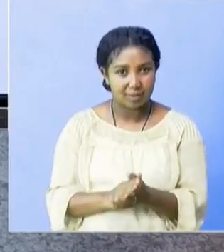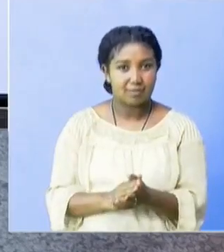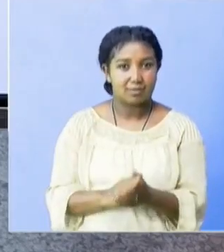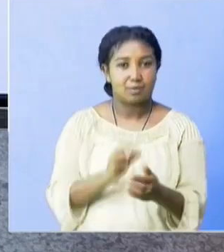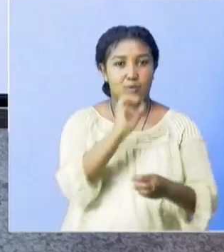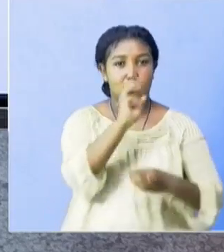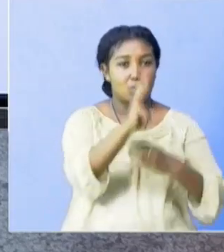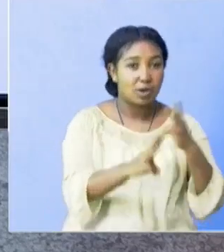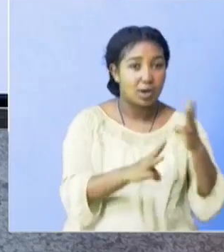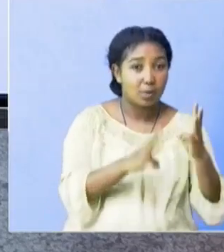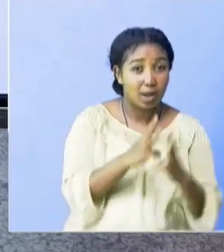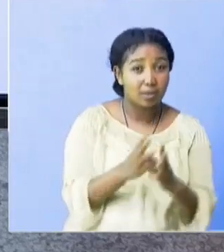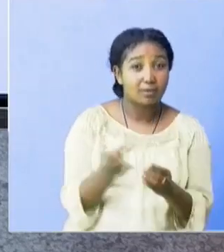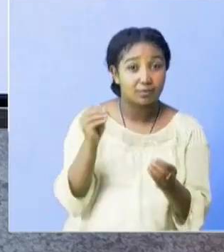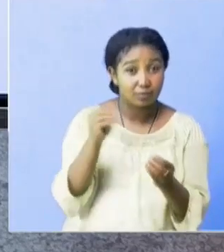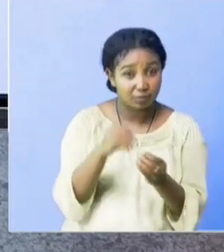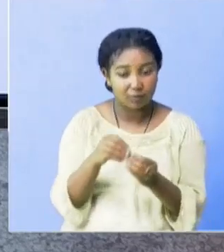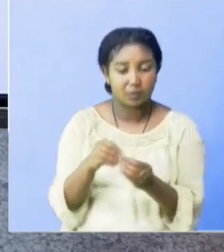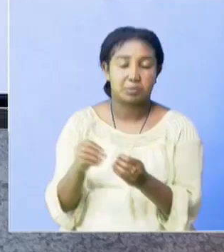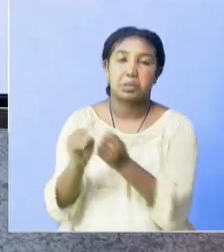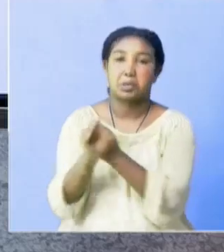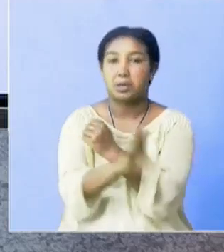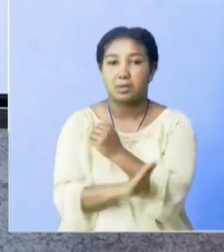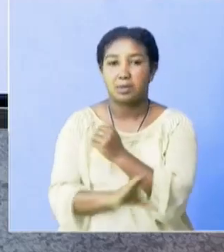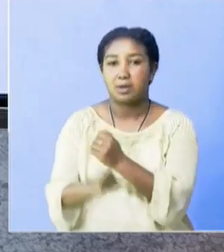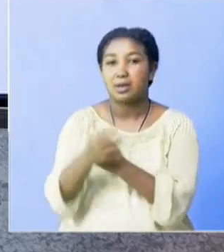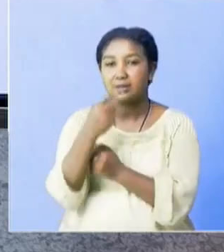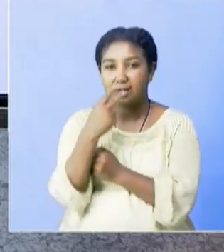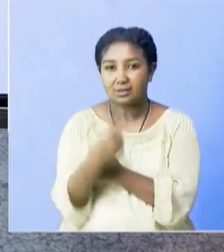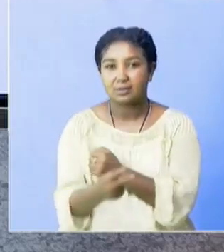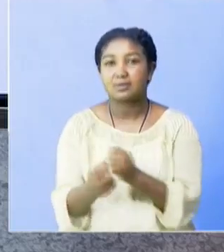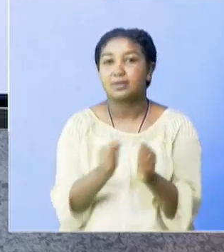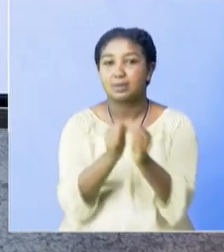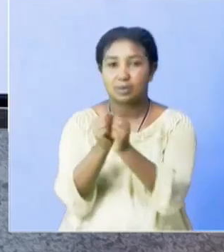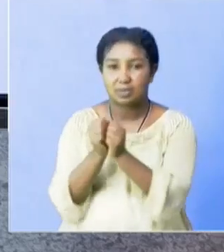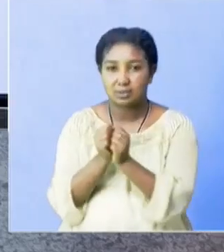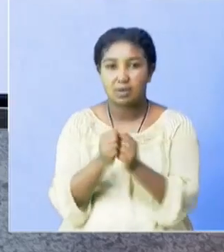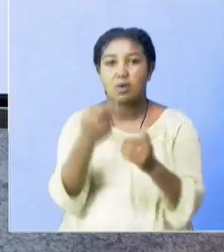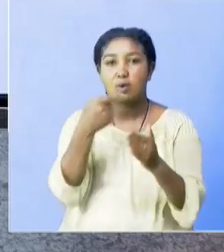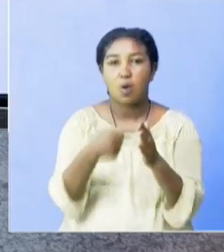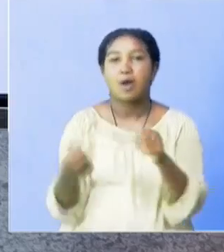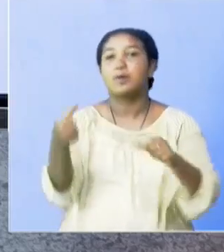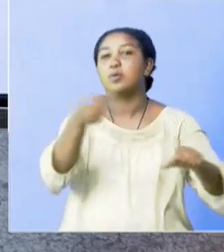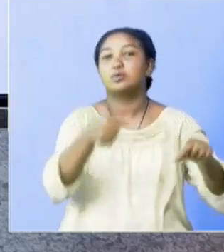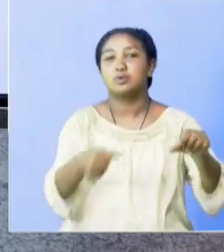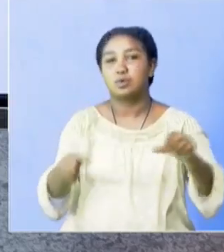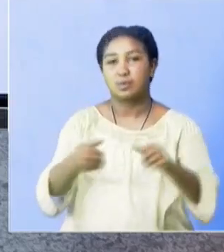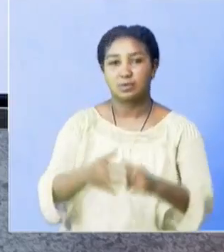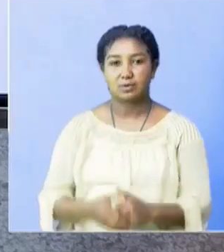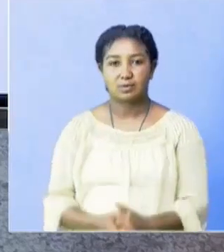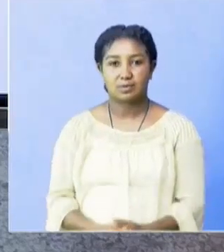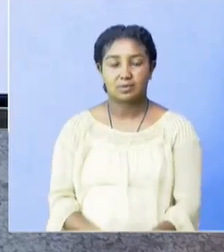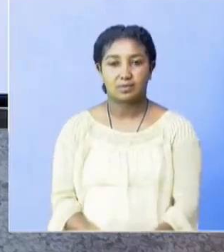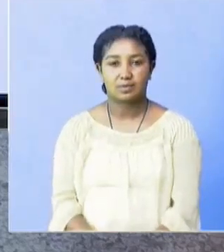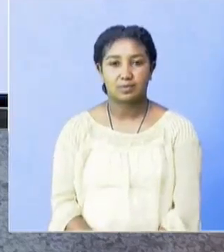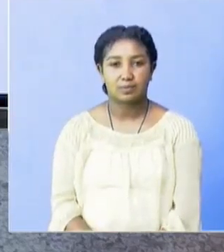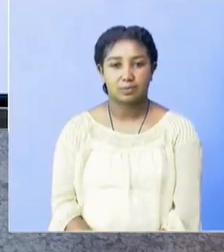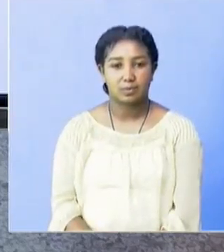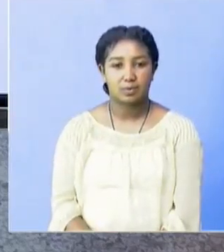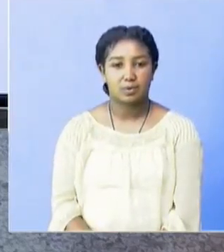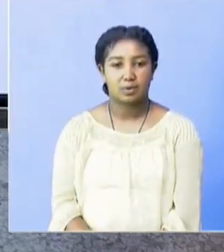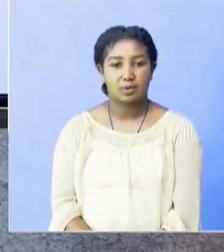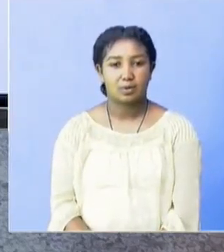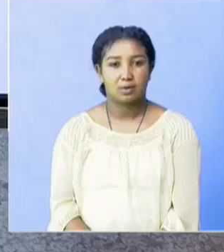worldwide and even local. Let us see together what they contribute also. When we come